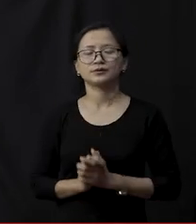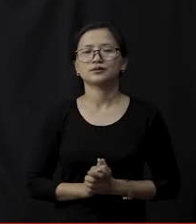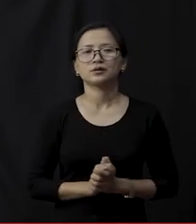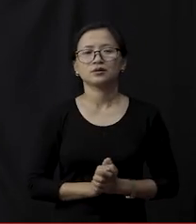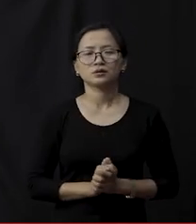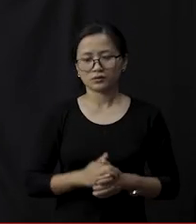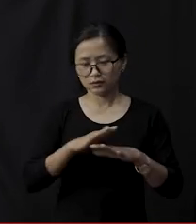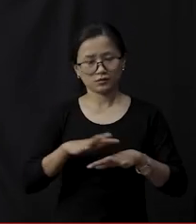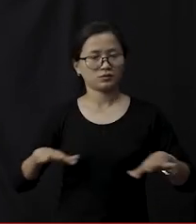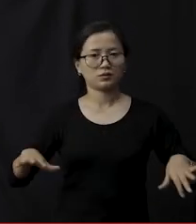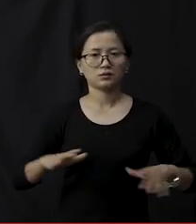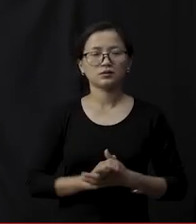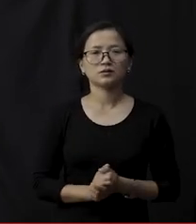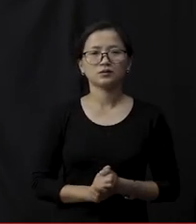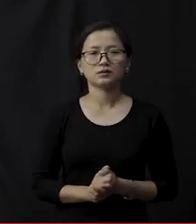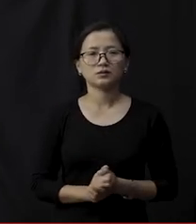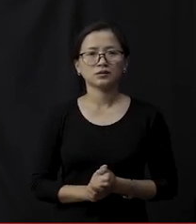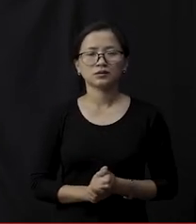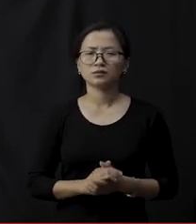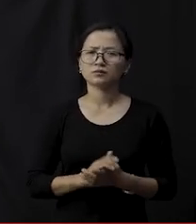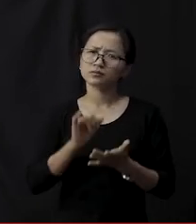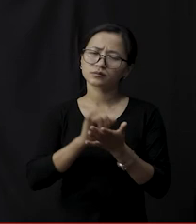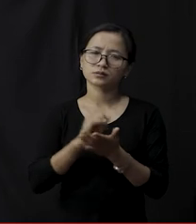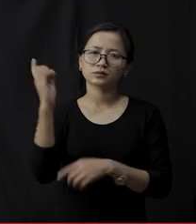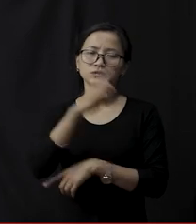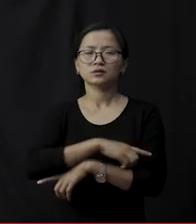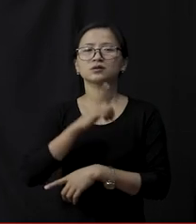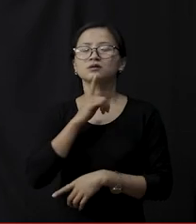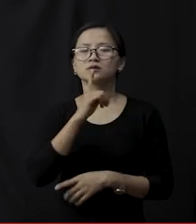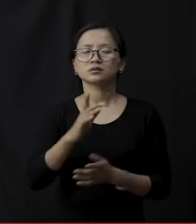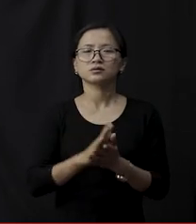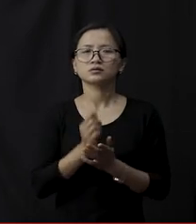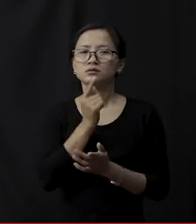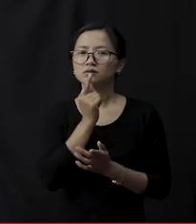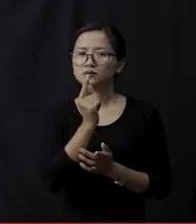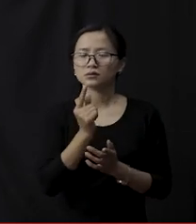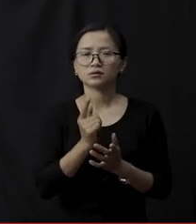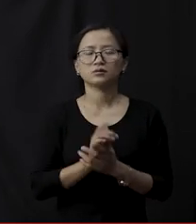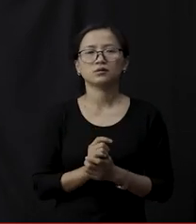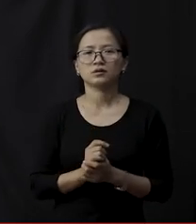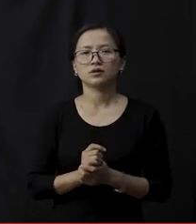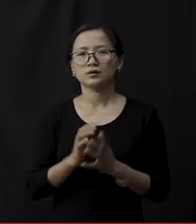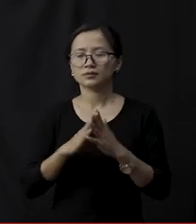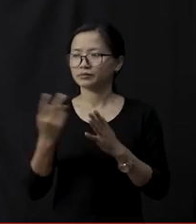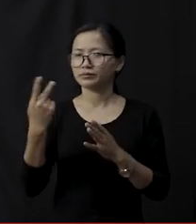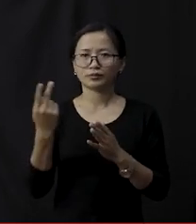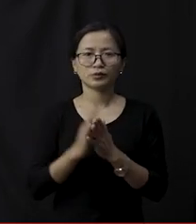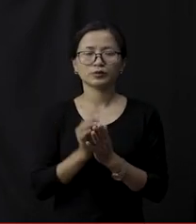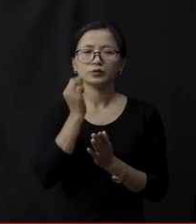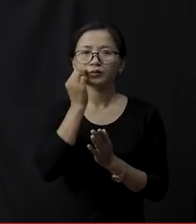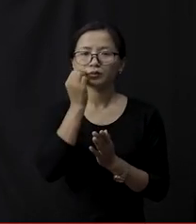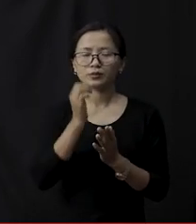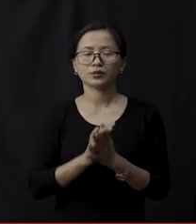Okay? So students, that day, the uncle taught both Wangnyu and Asibe